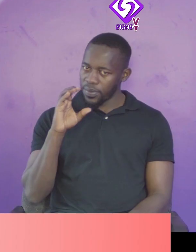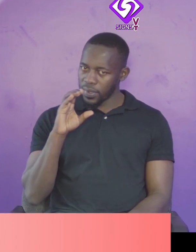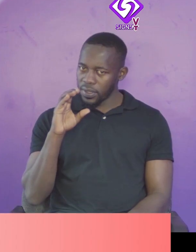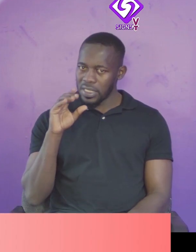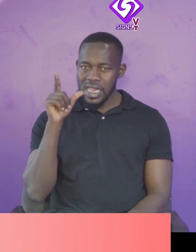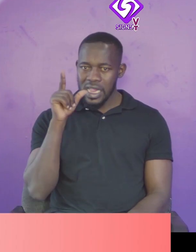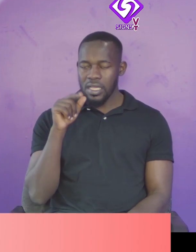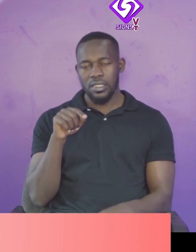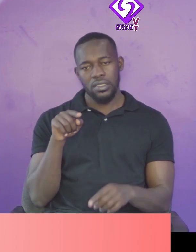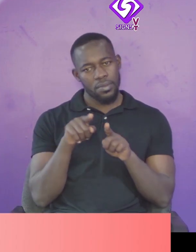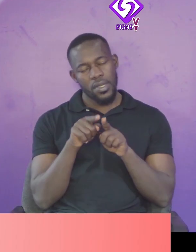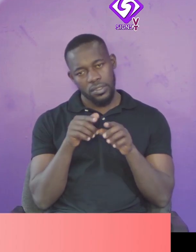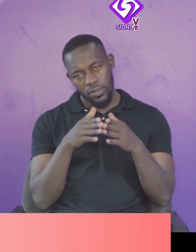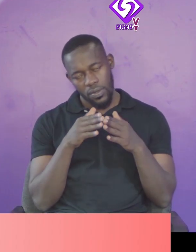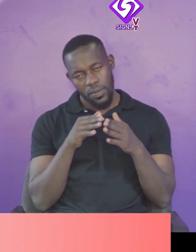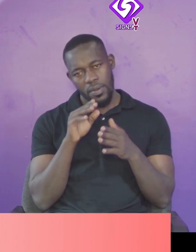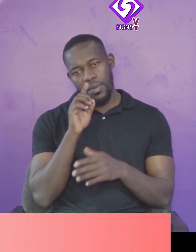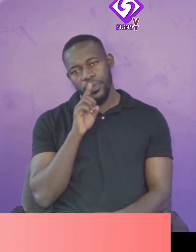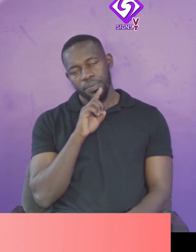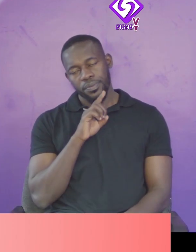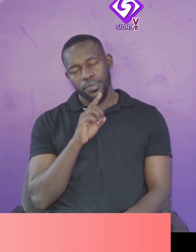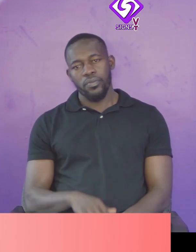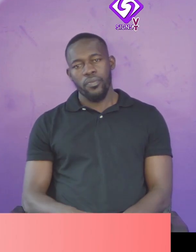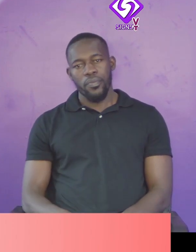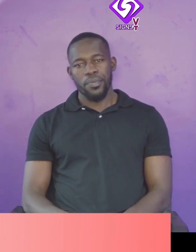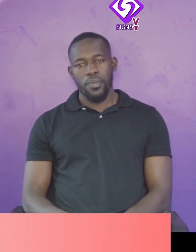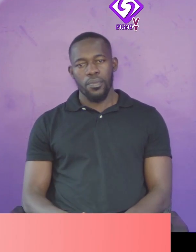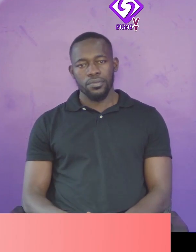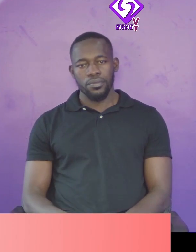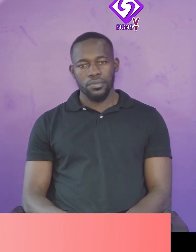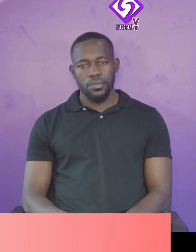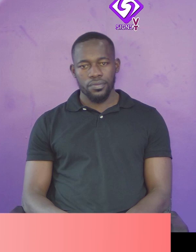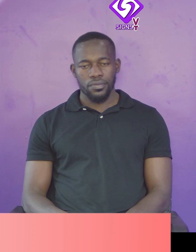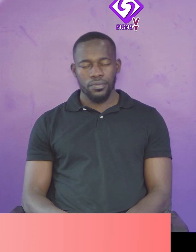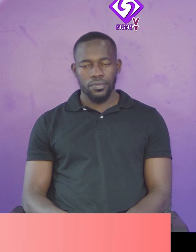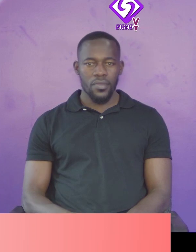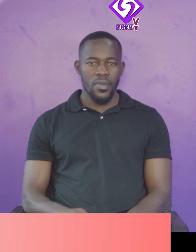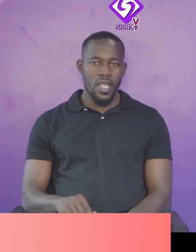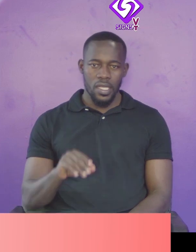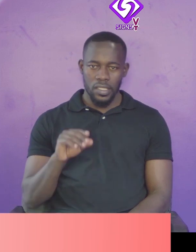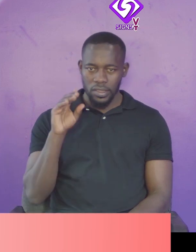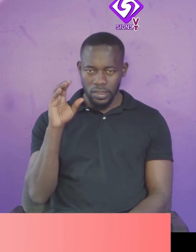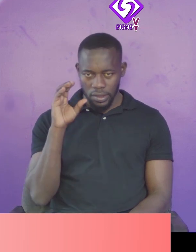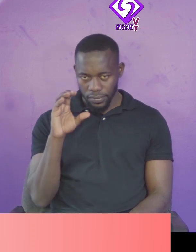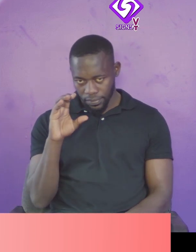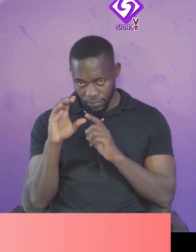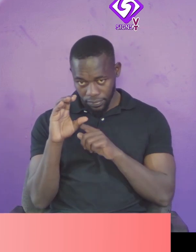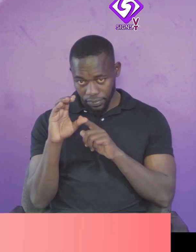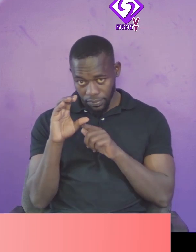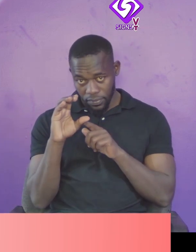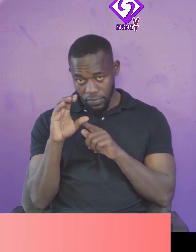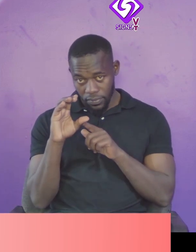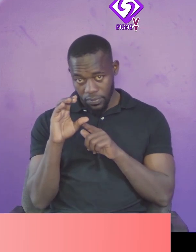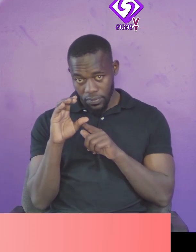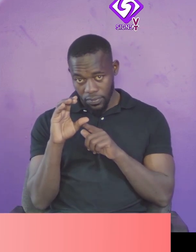are contradicting the audience. You know, in the Champions League, we have had 100% record.